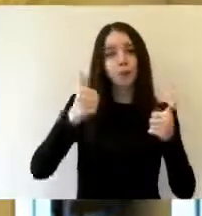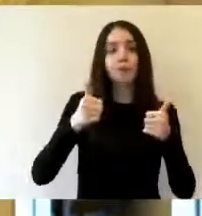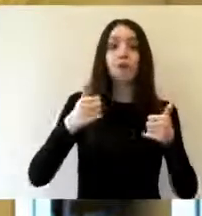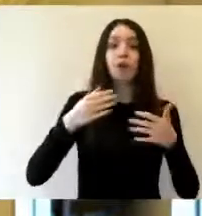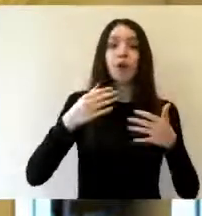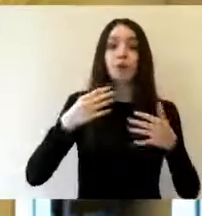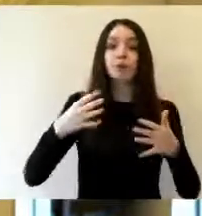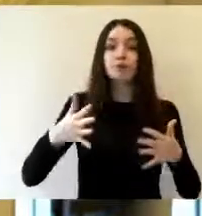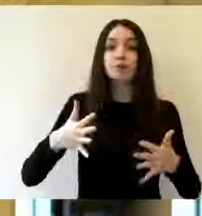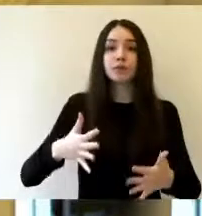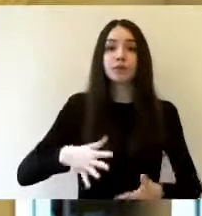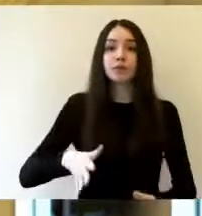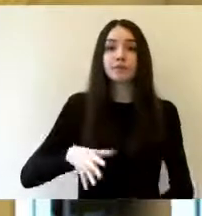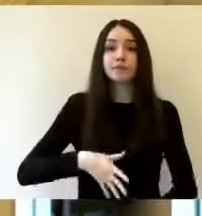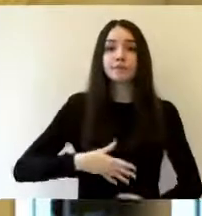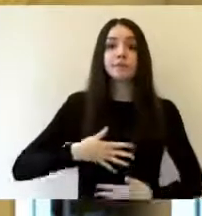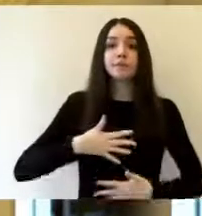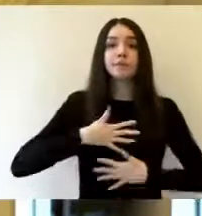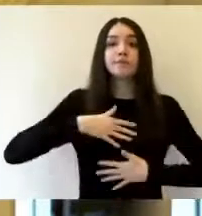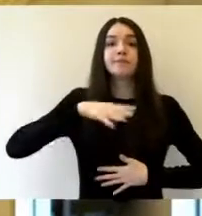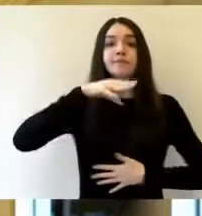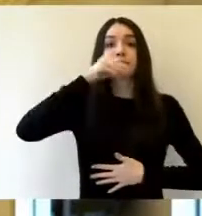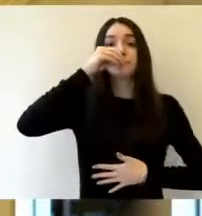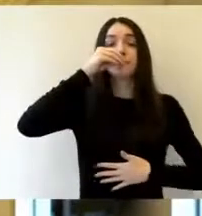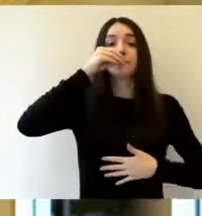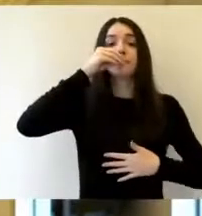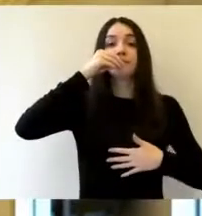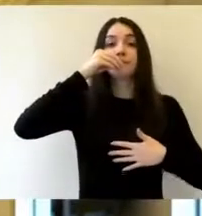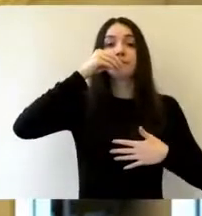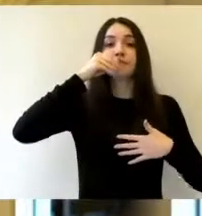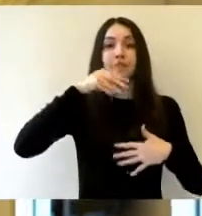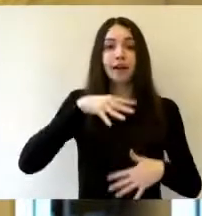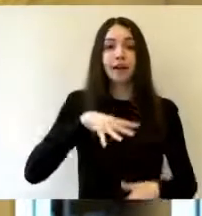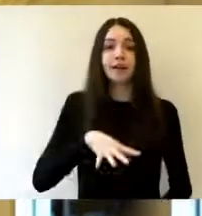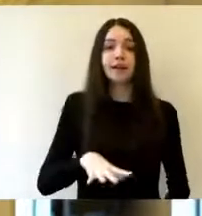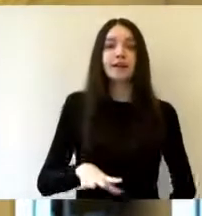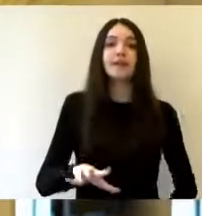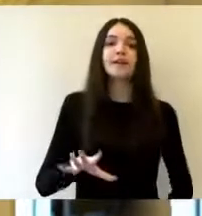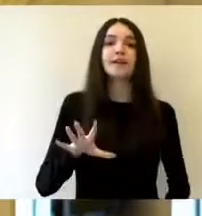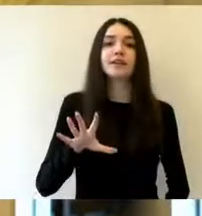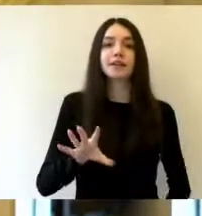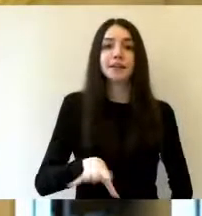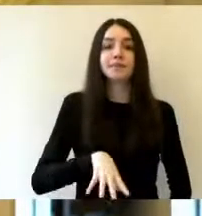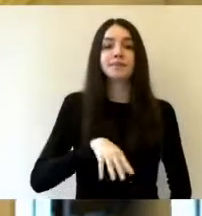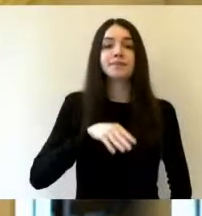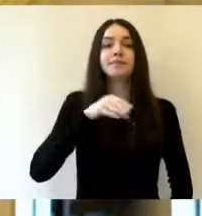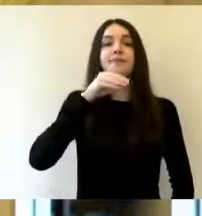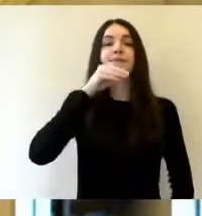breathe in and out. In.